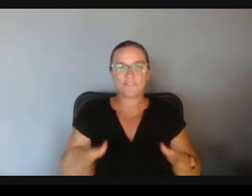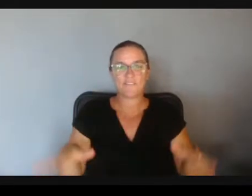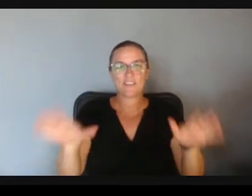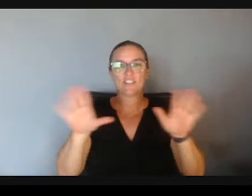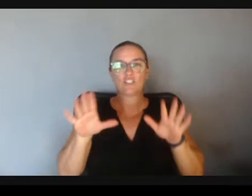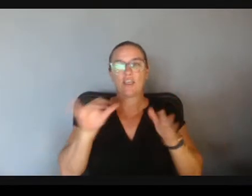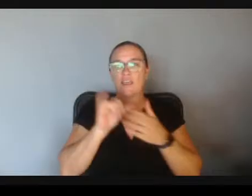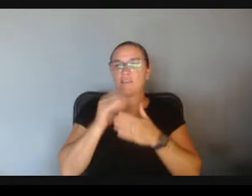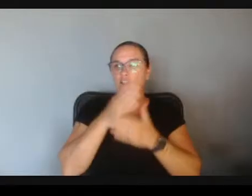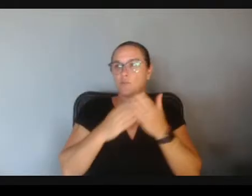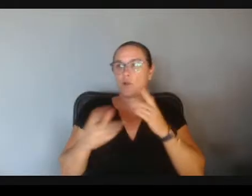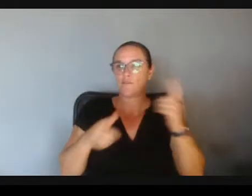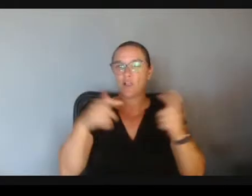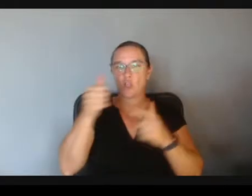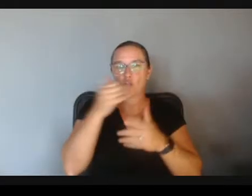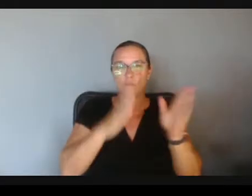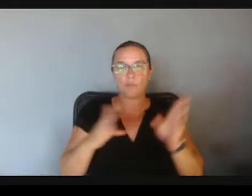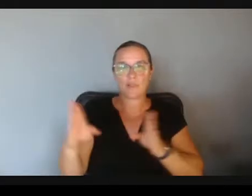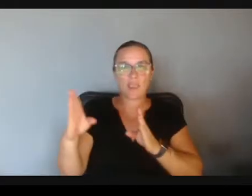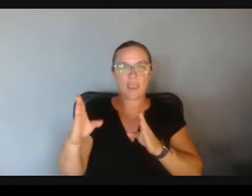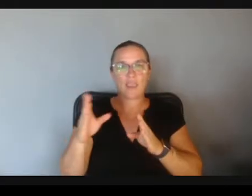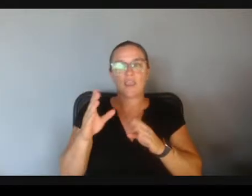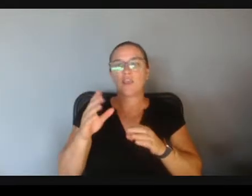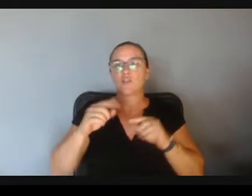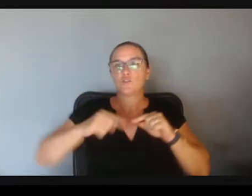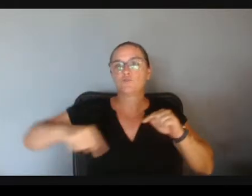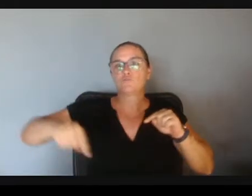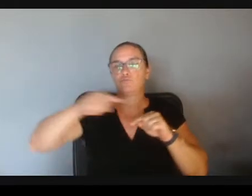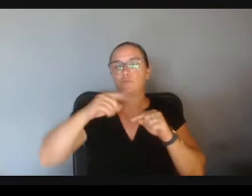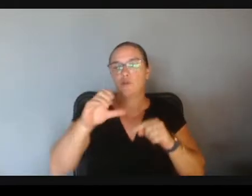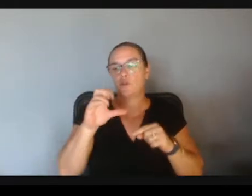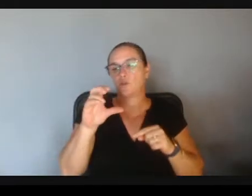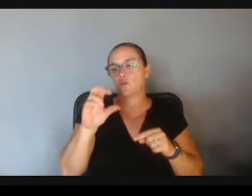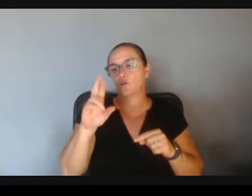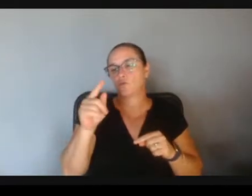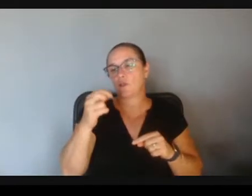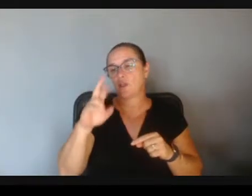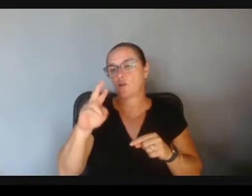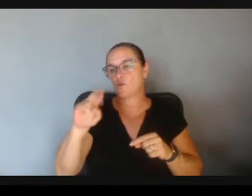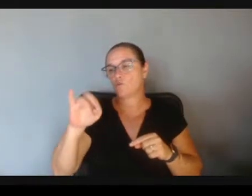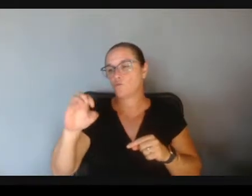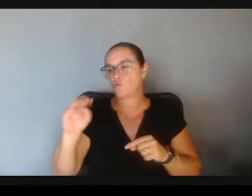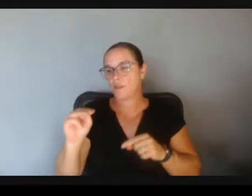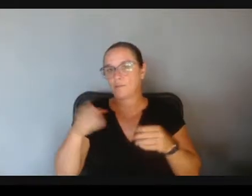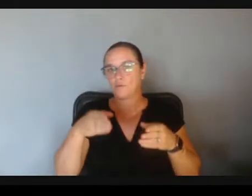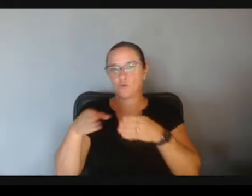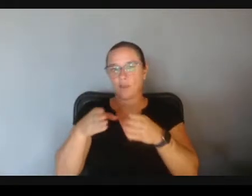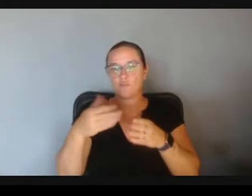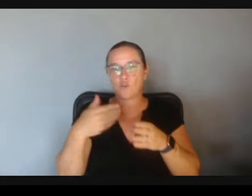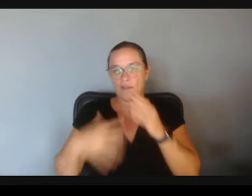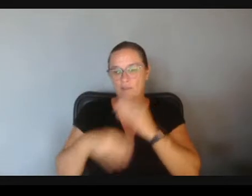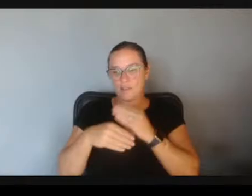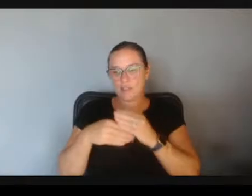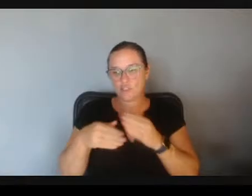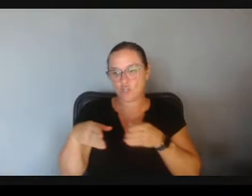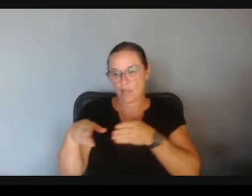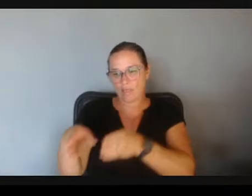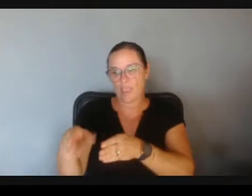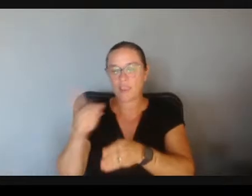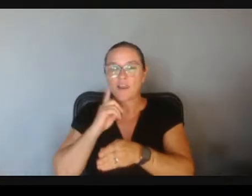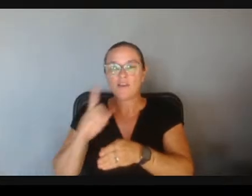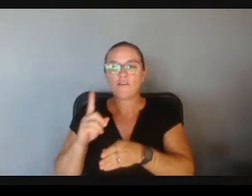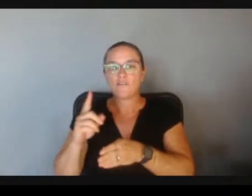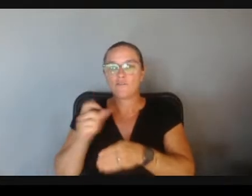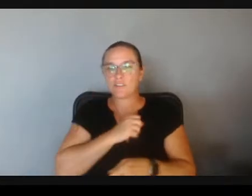part of a larger plan to realign the Crater Rim Drive that includes an additional lane for park staff and partners at the